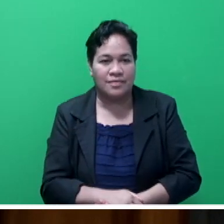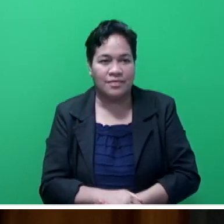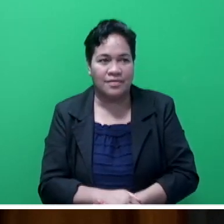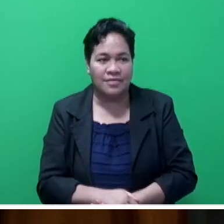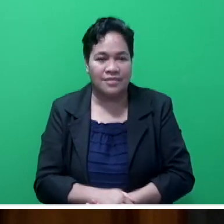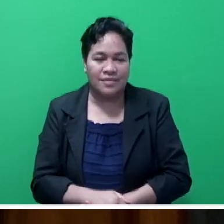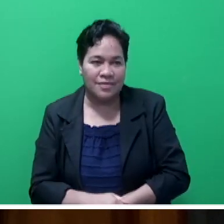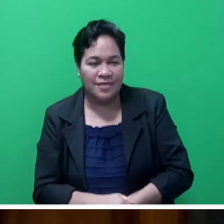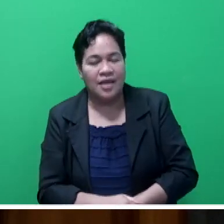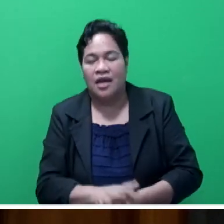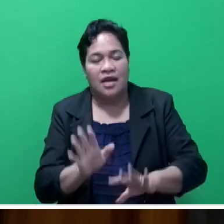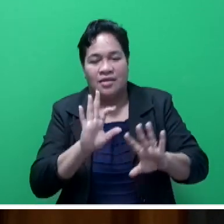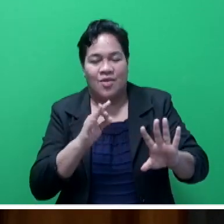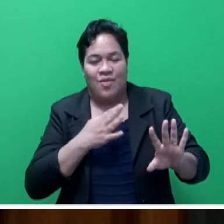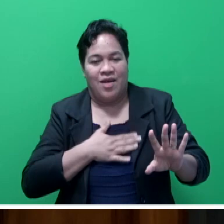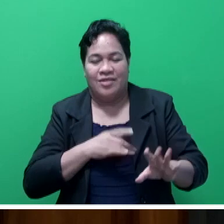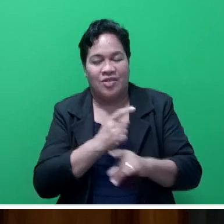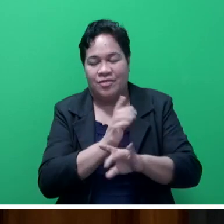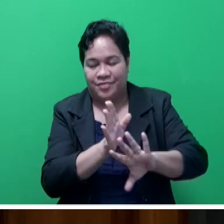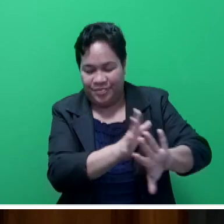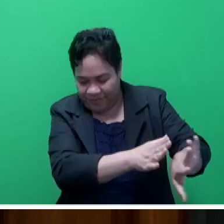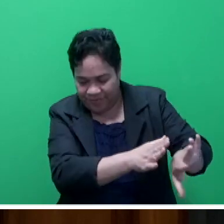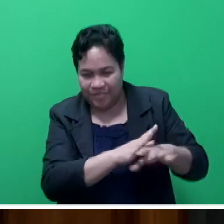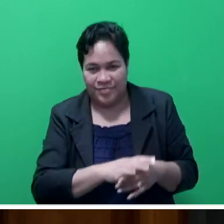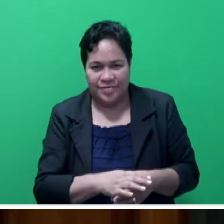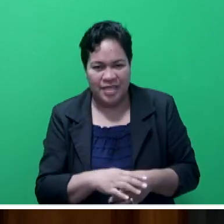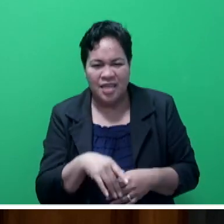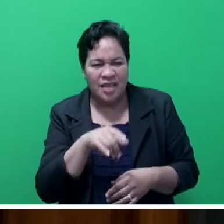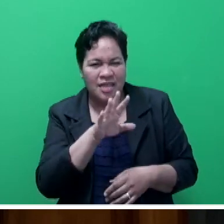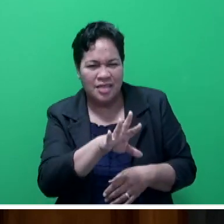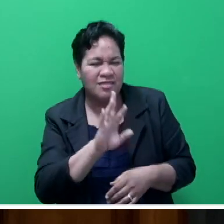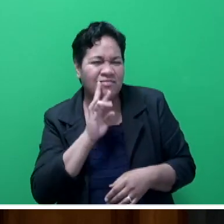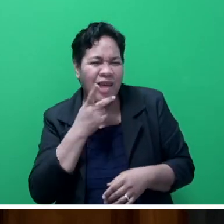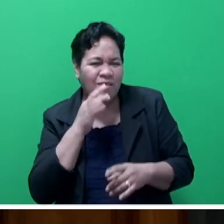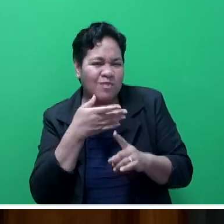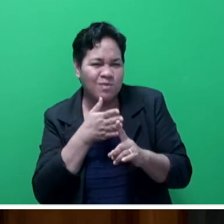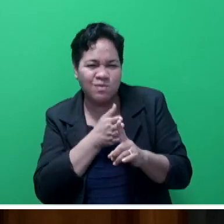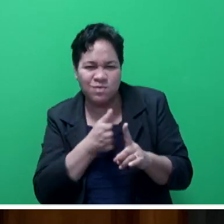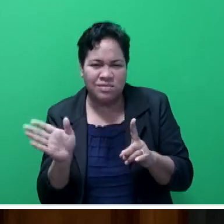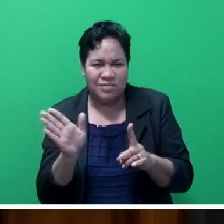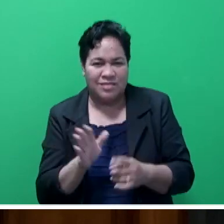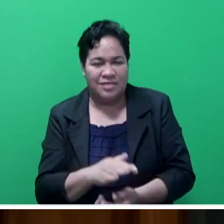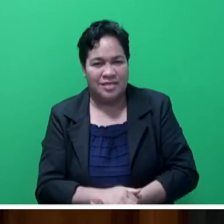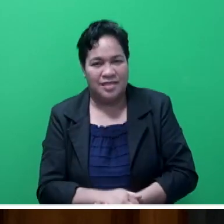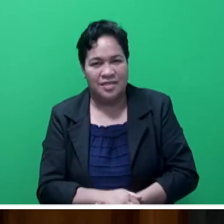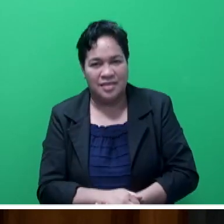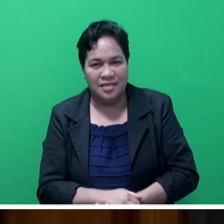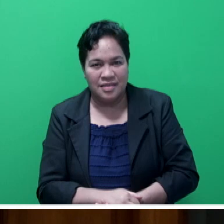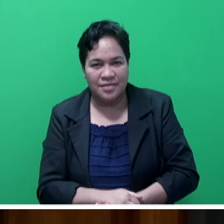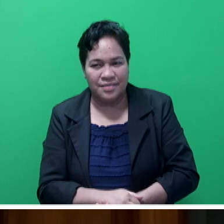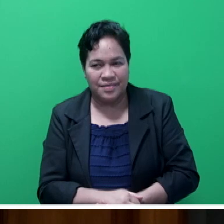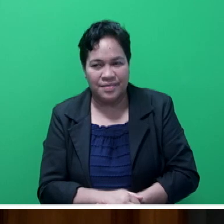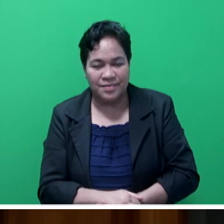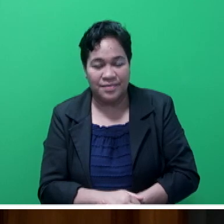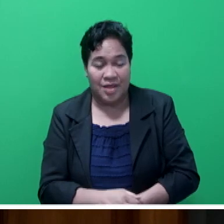speaker. I don't want to talk to you. Mr. Speaker said that was very misleading. That was very misleading. And